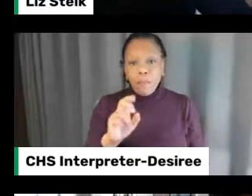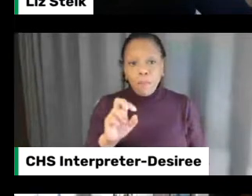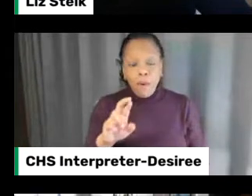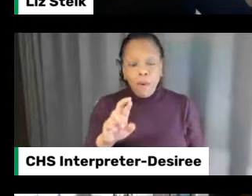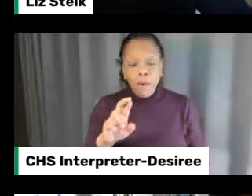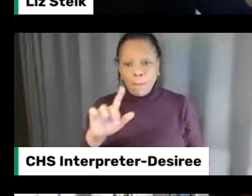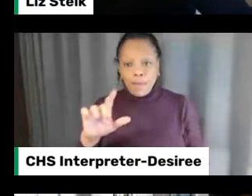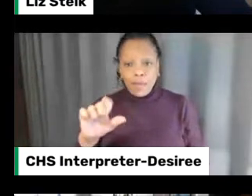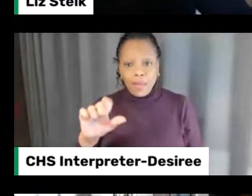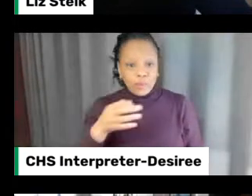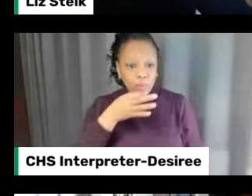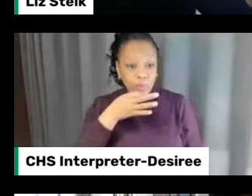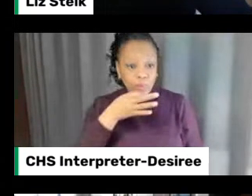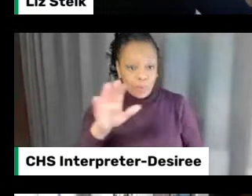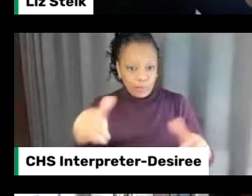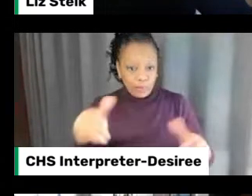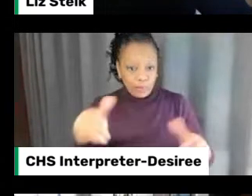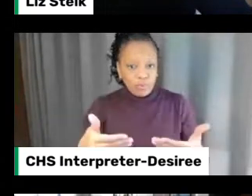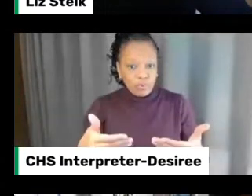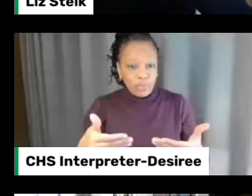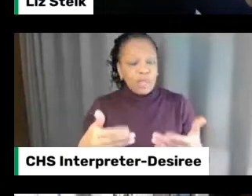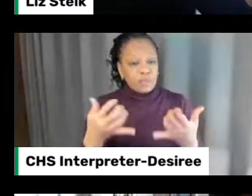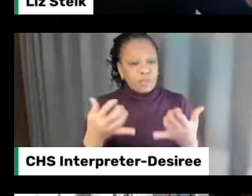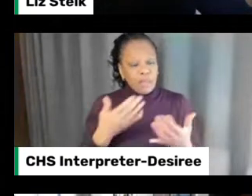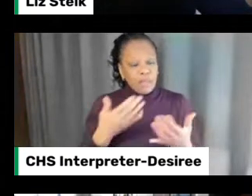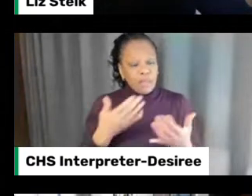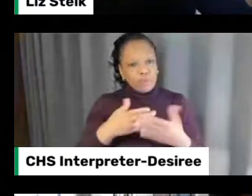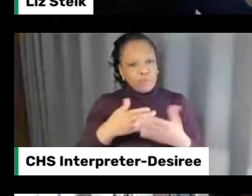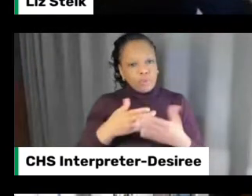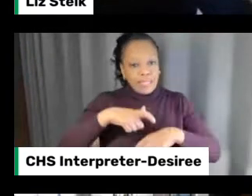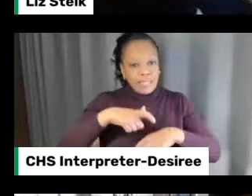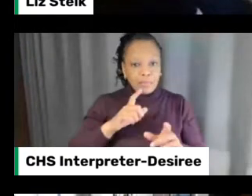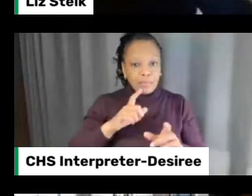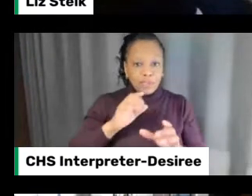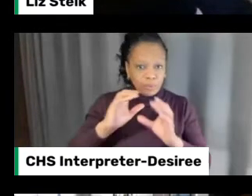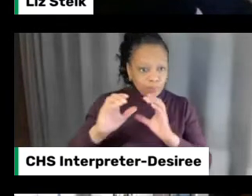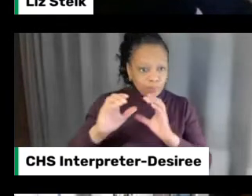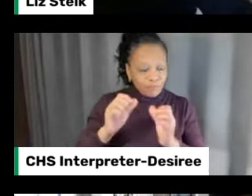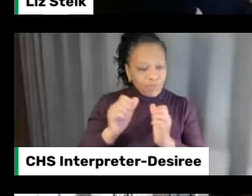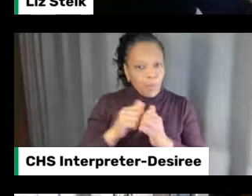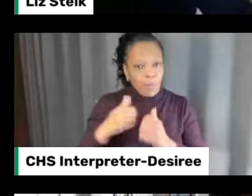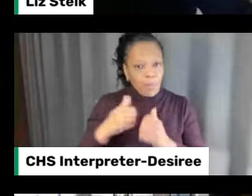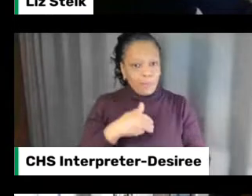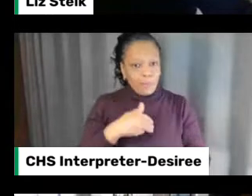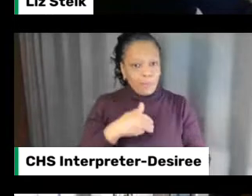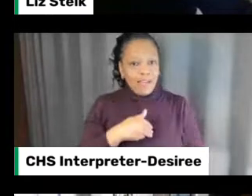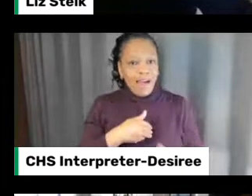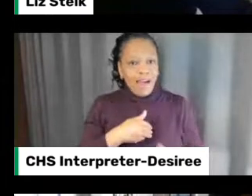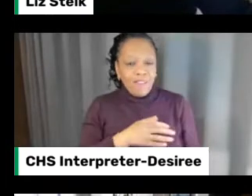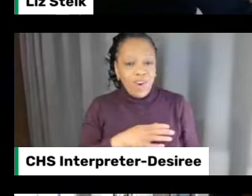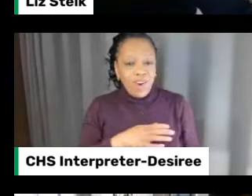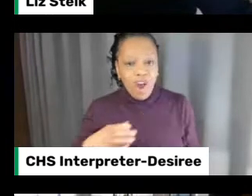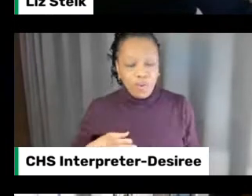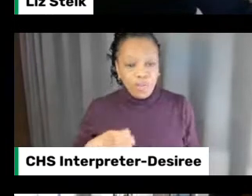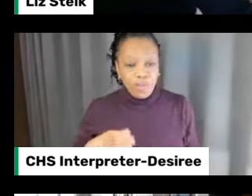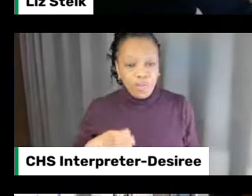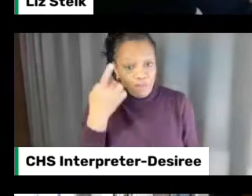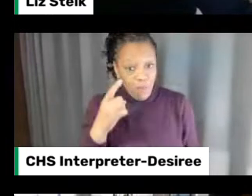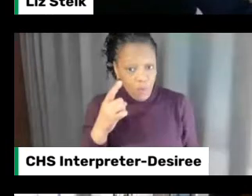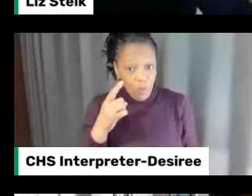then to talk to our members of Congress and to develop champions for the kind of bills that we want to see happen.